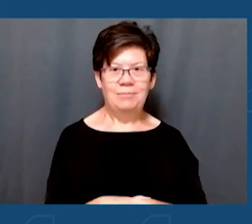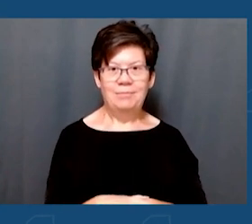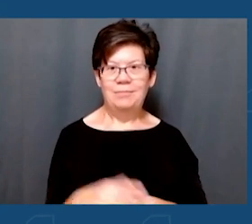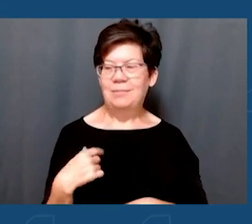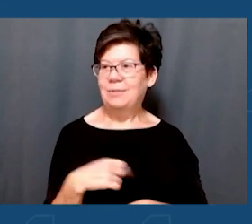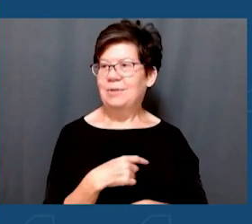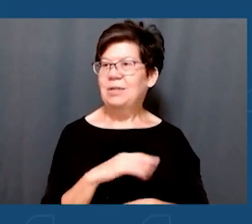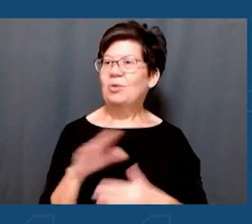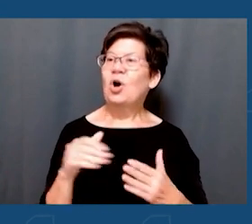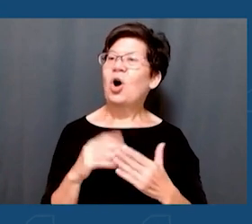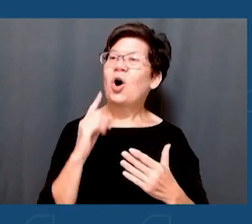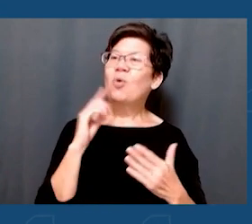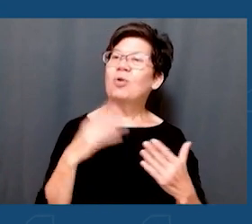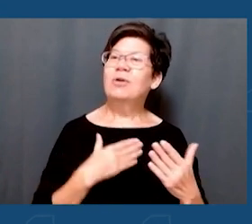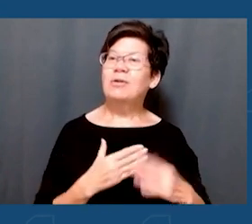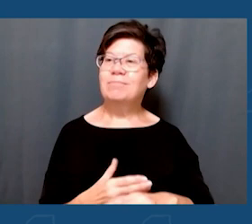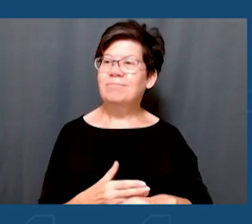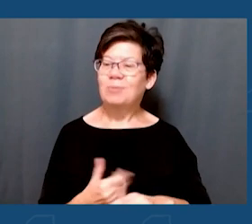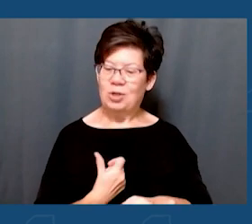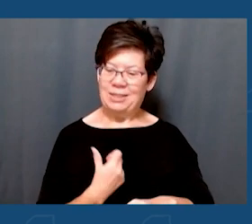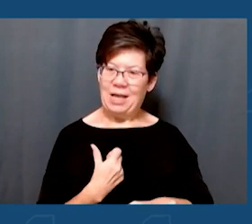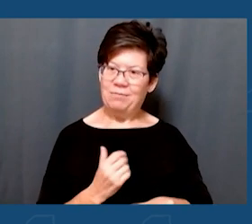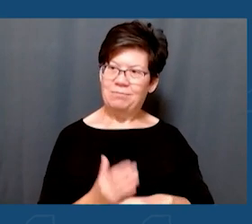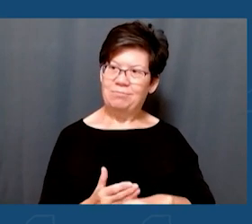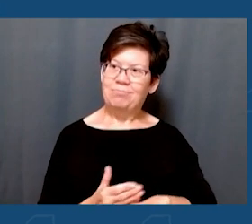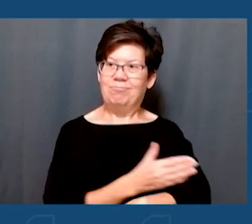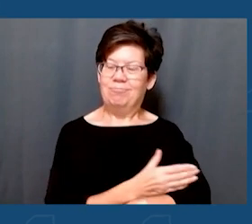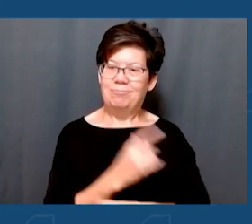all be better for it.